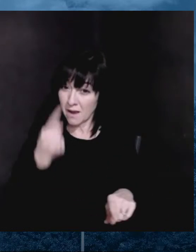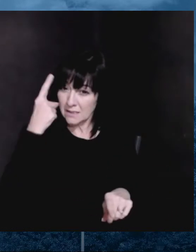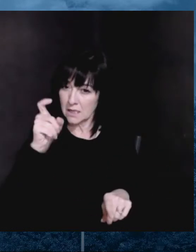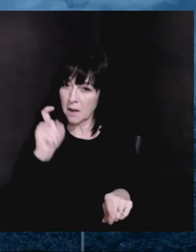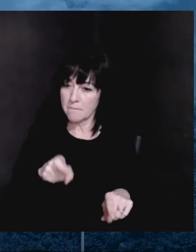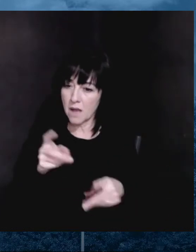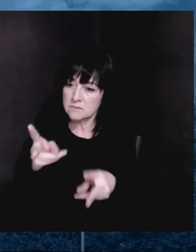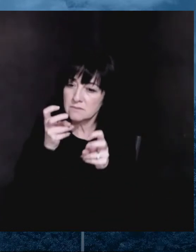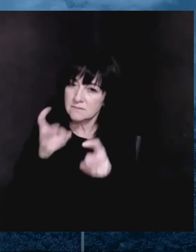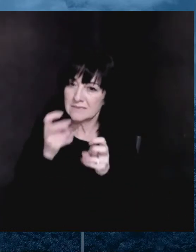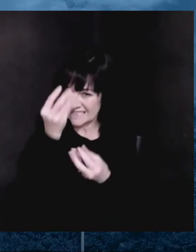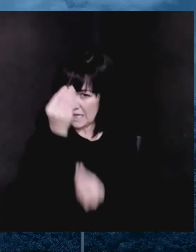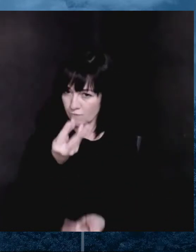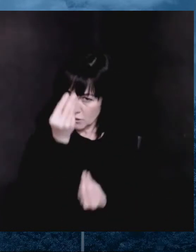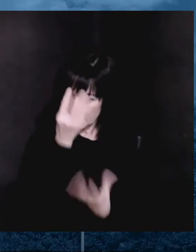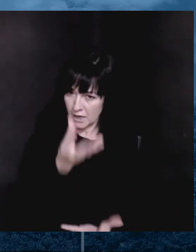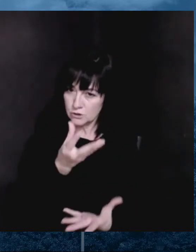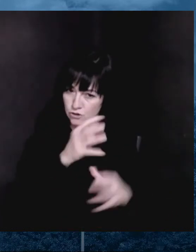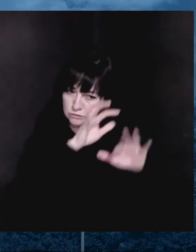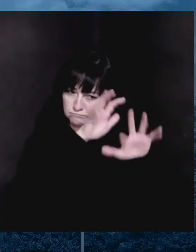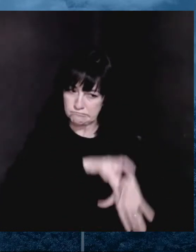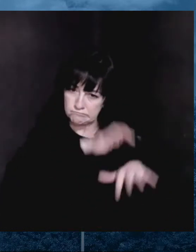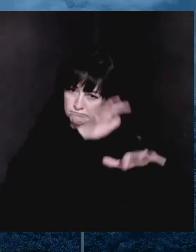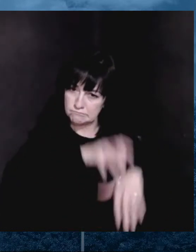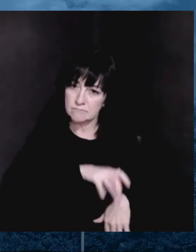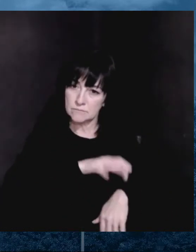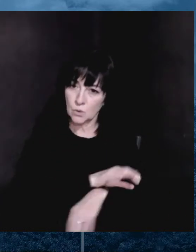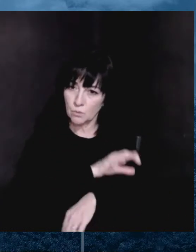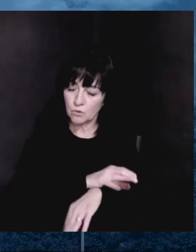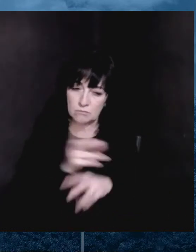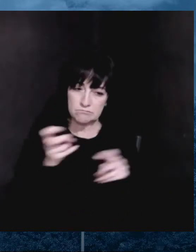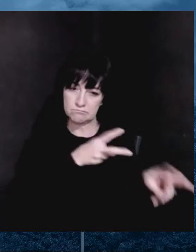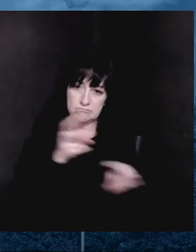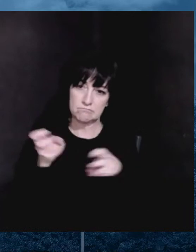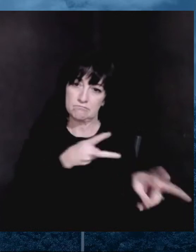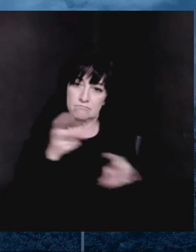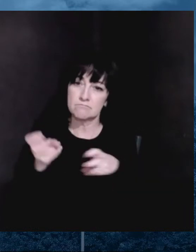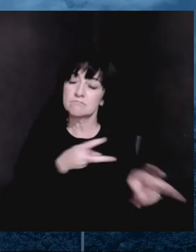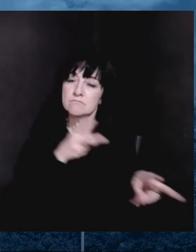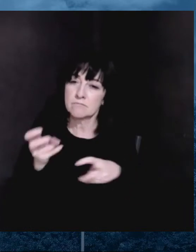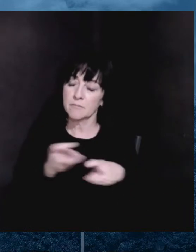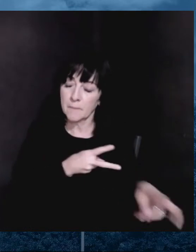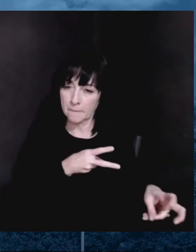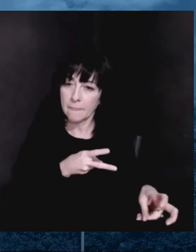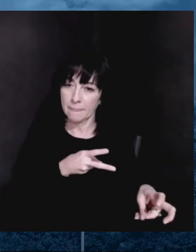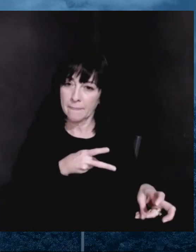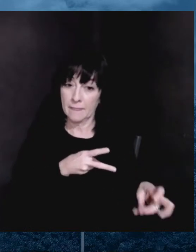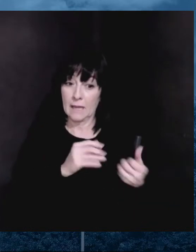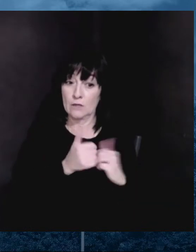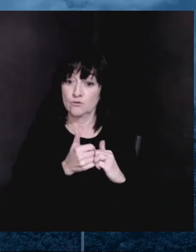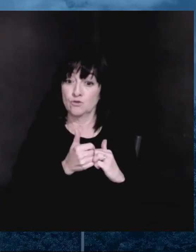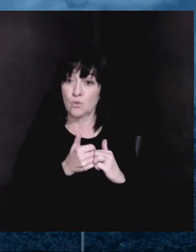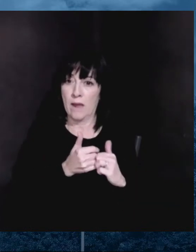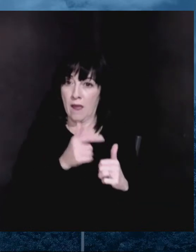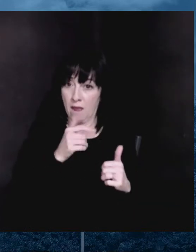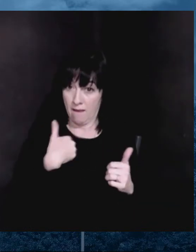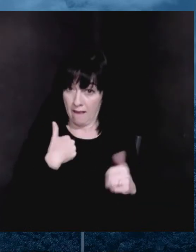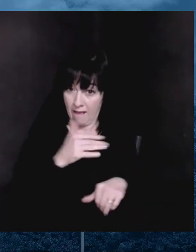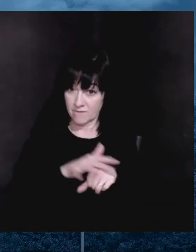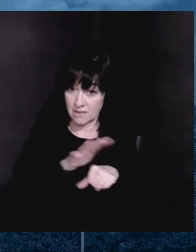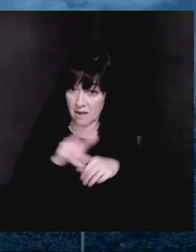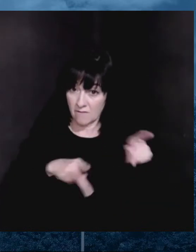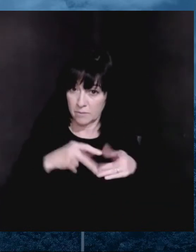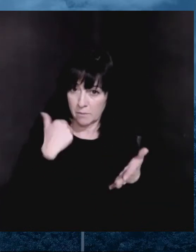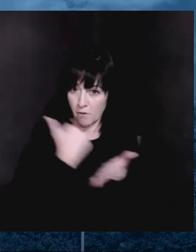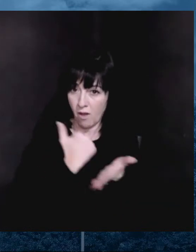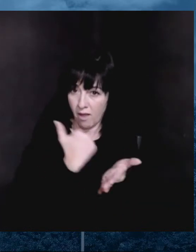up opportunities. We've talked about 1A today, but for future phases as well, which we're